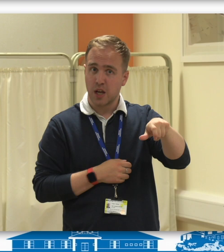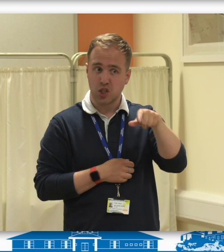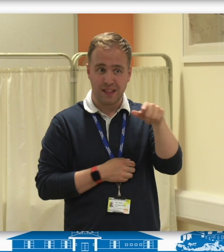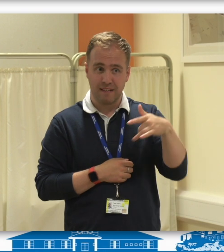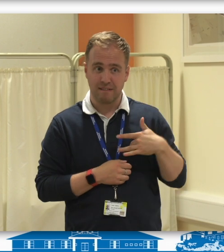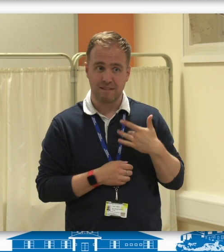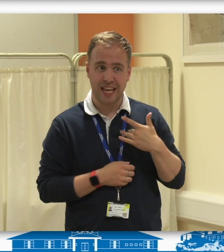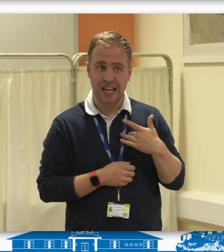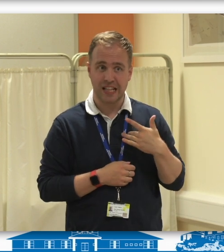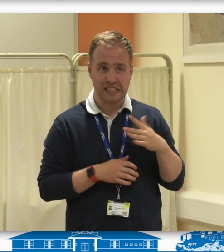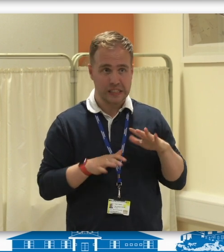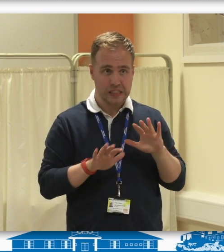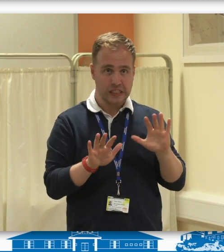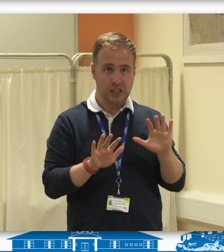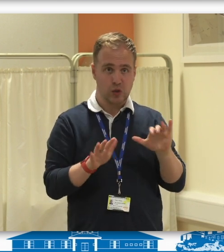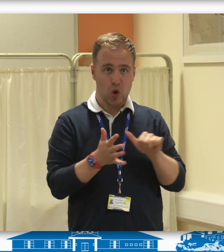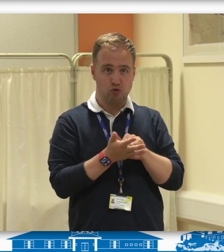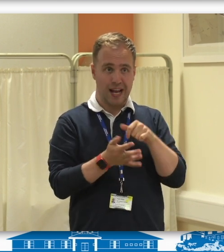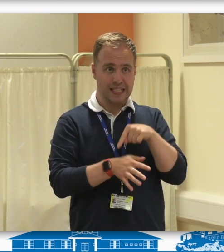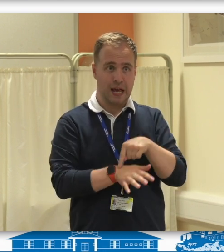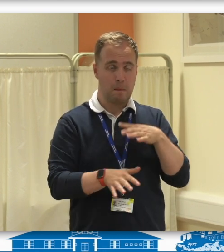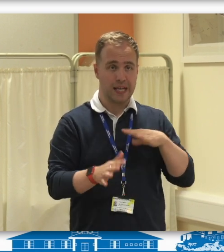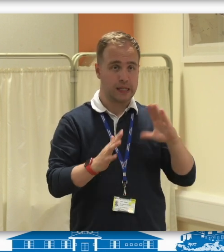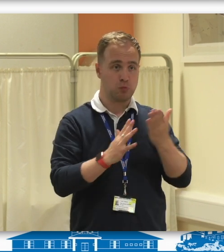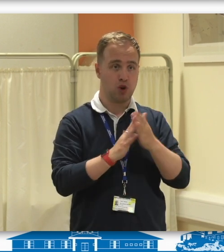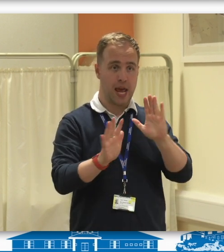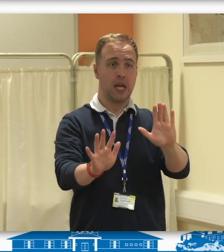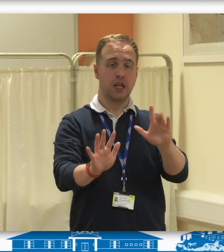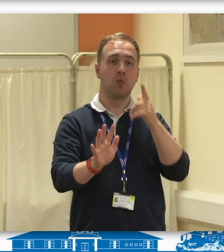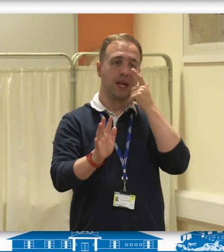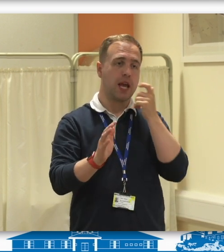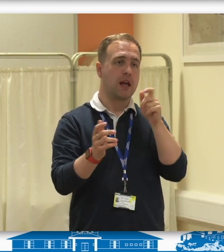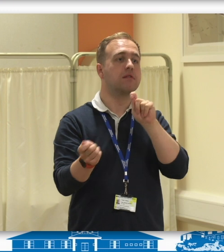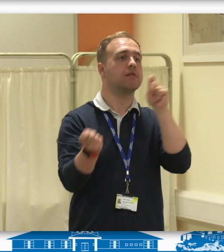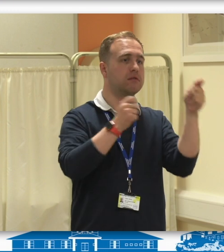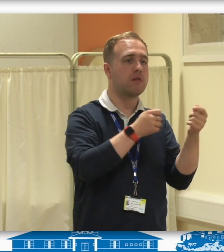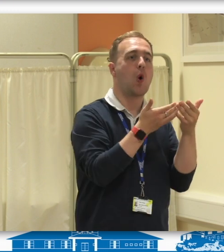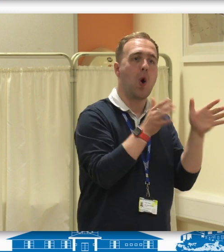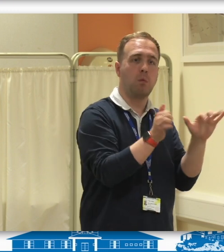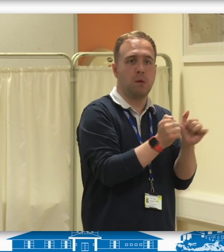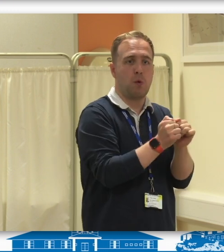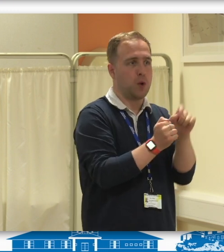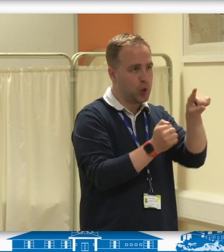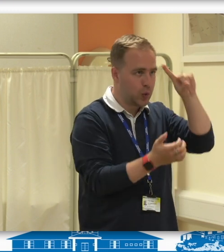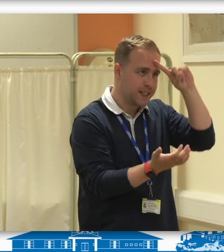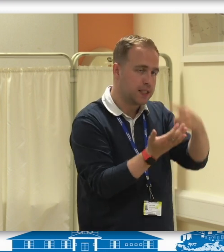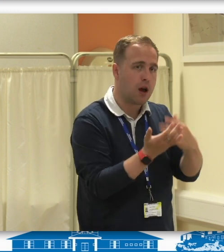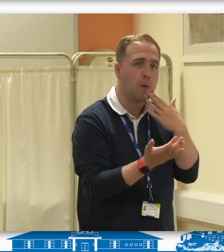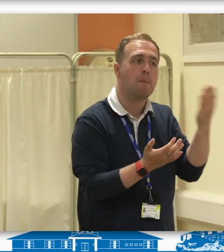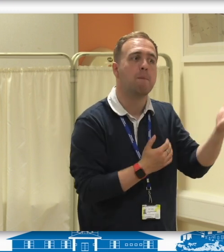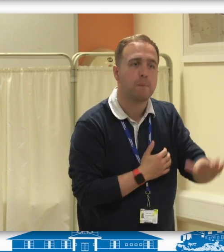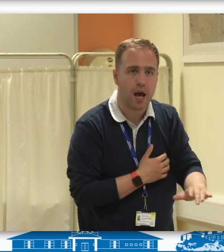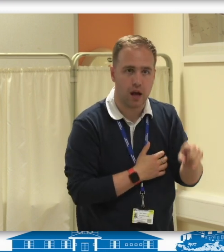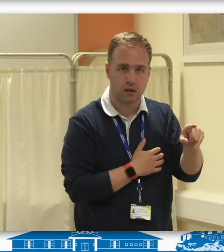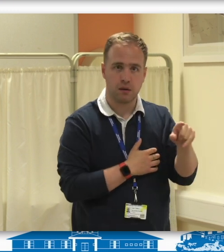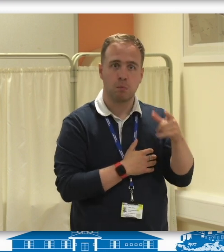time that it's not the right time to attend the service and they need a break, we can place them on the open appointment, and again, they can kind of come back. But there is that